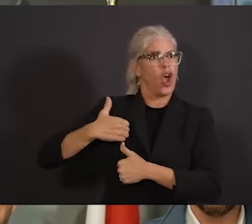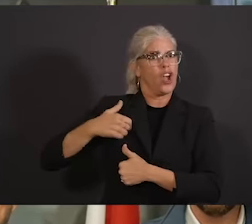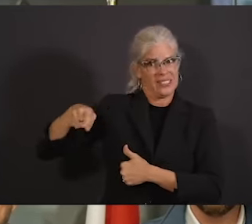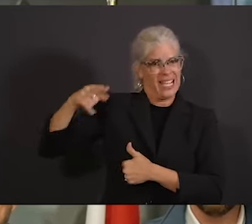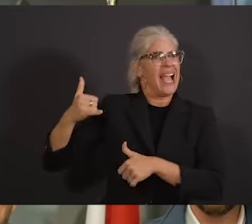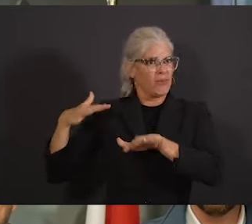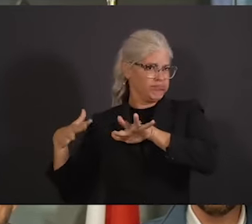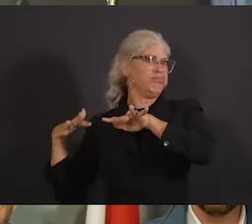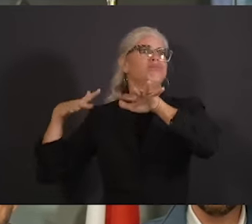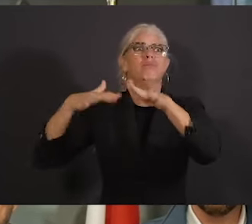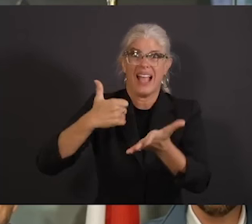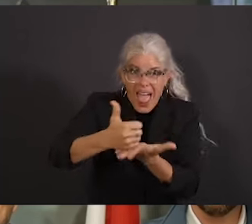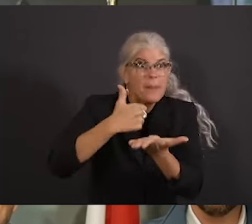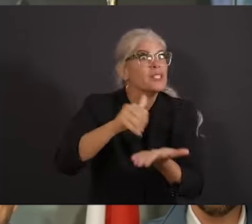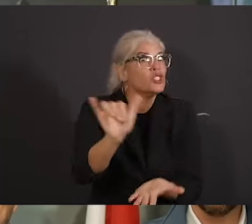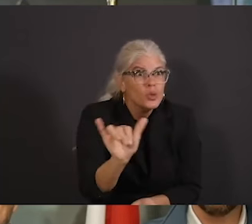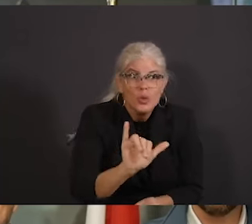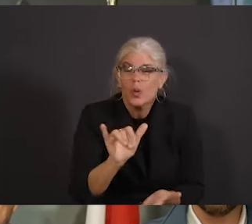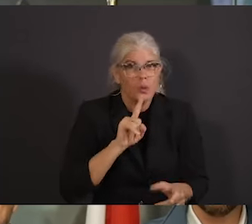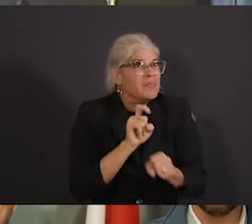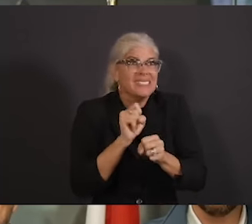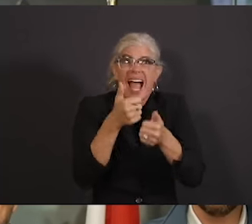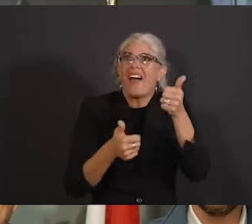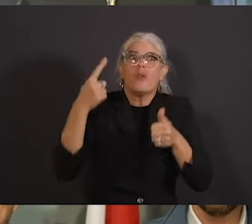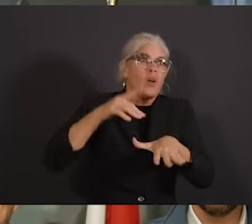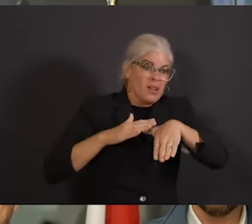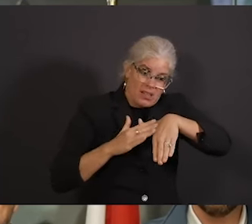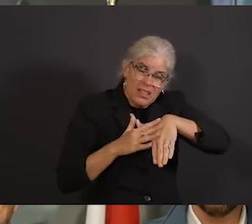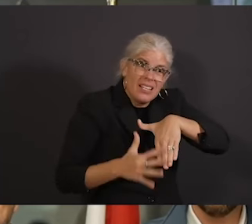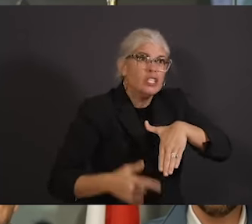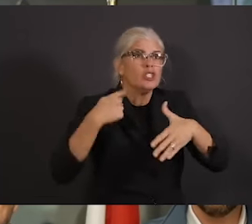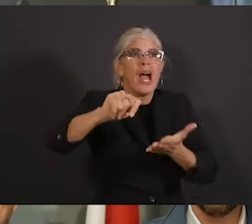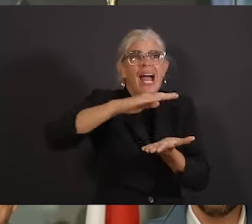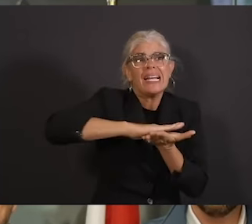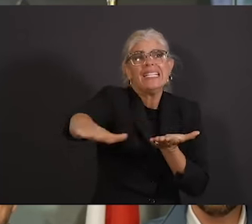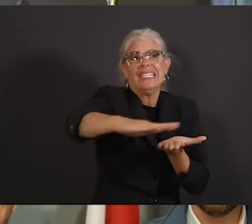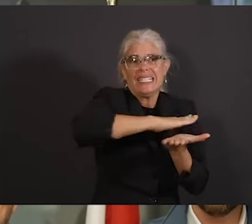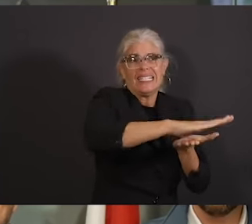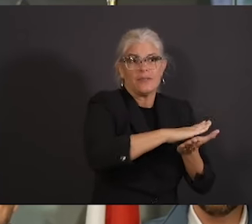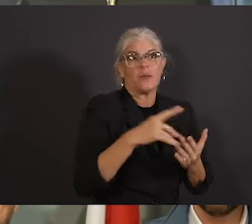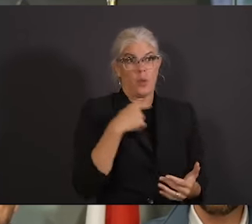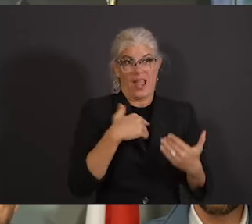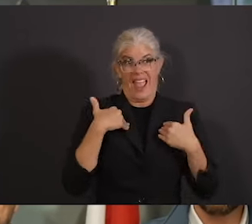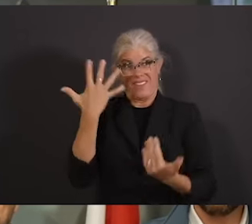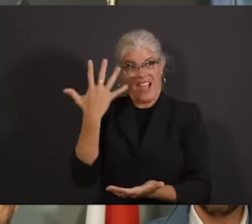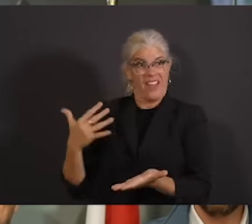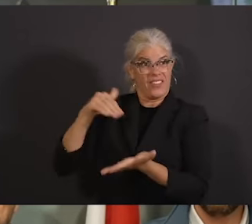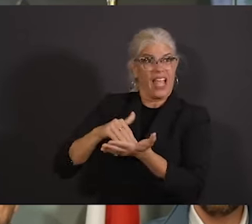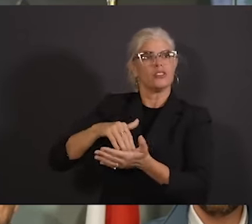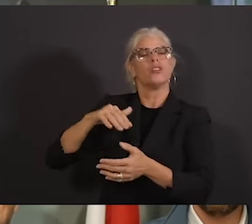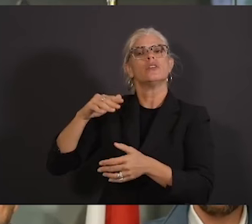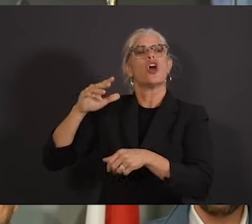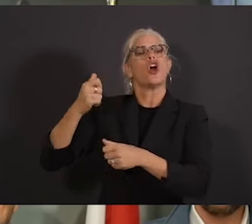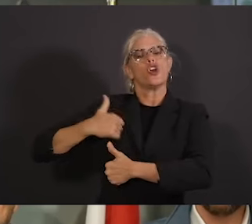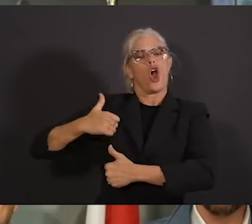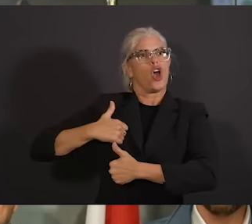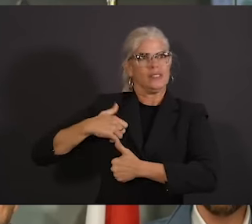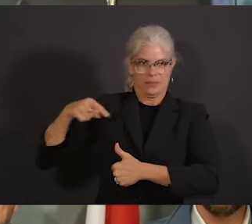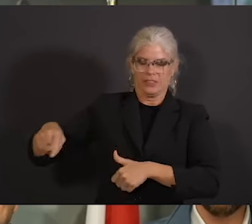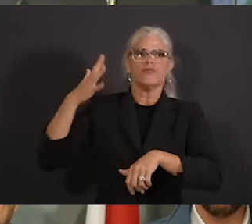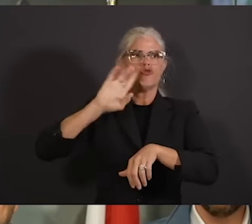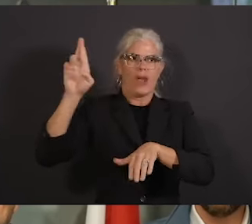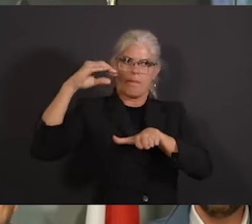deployed helping our state agencies. We currently have 5,000 Guardsmen that are mobilized for the response to